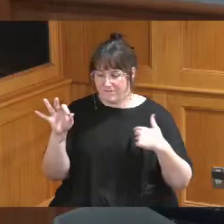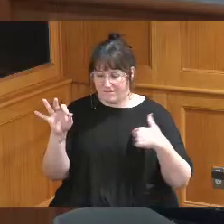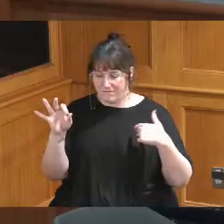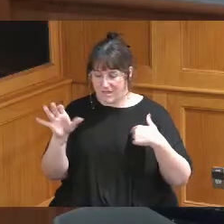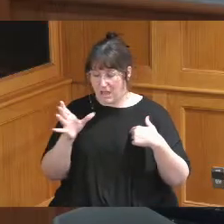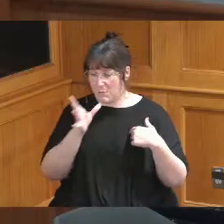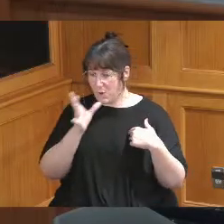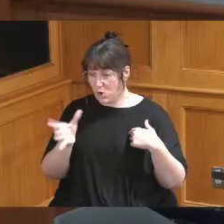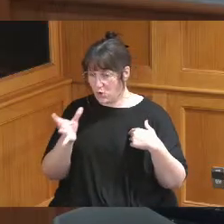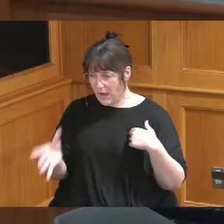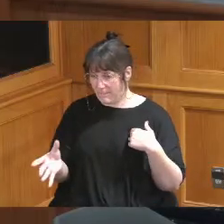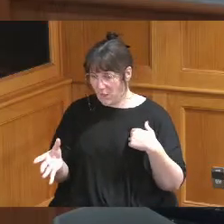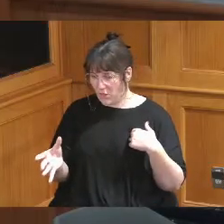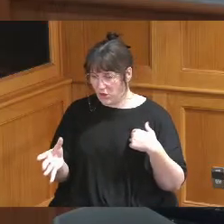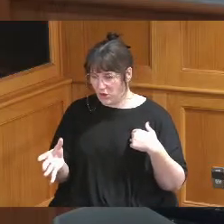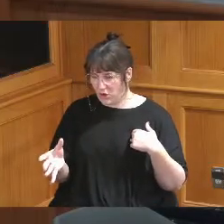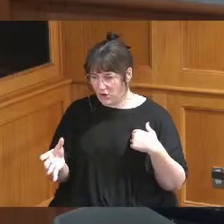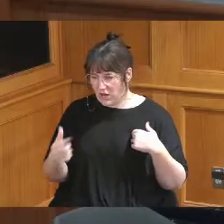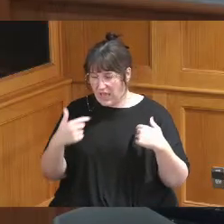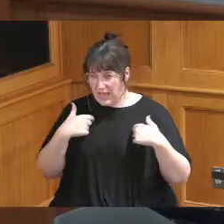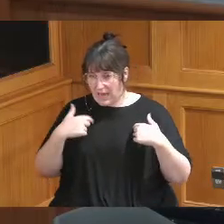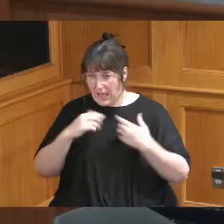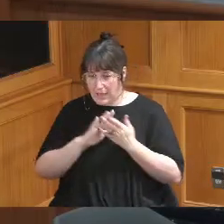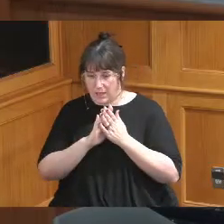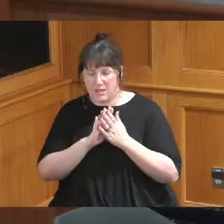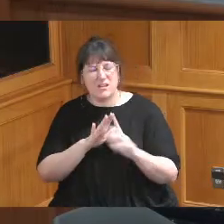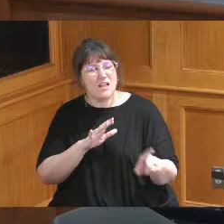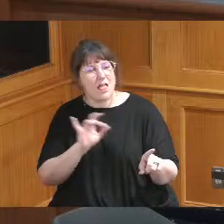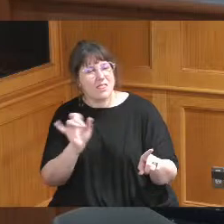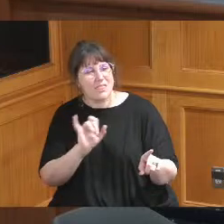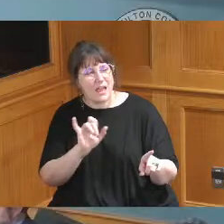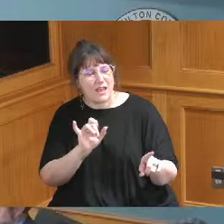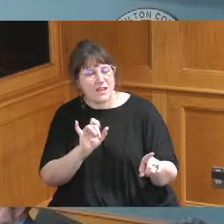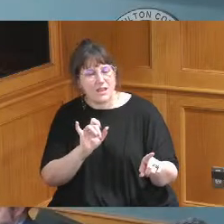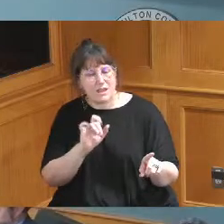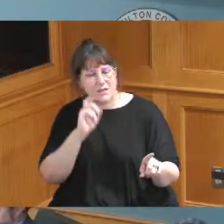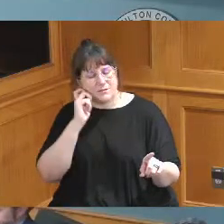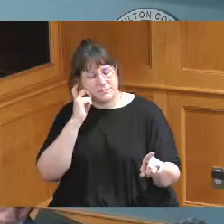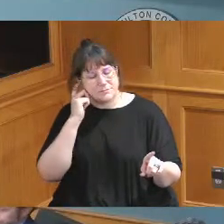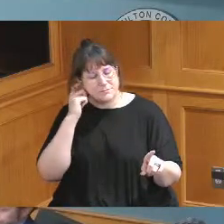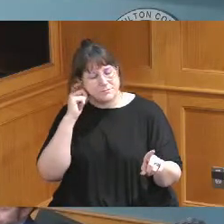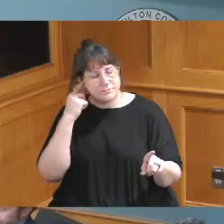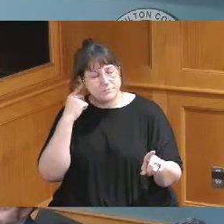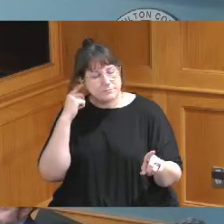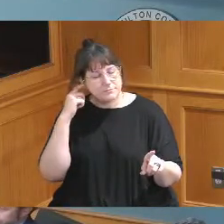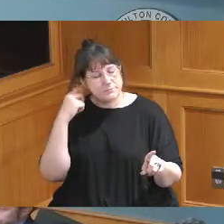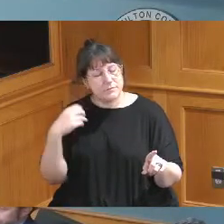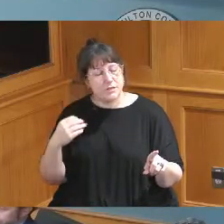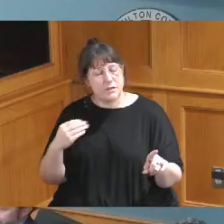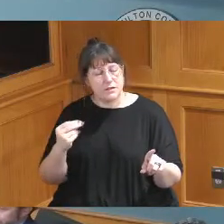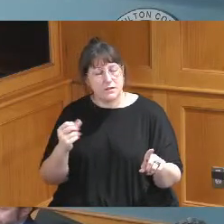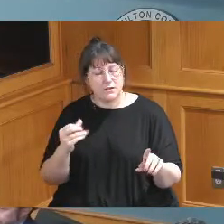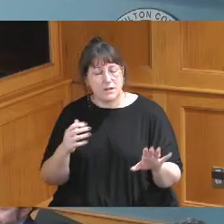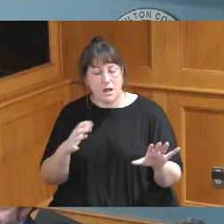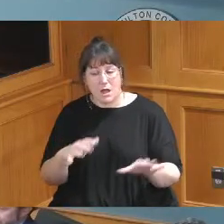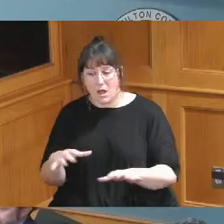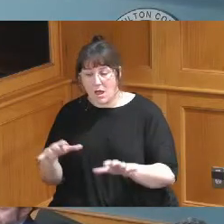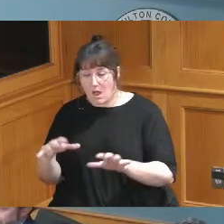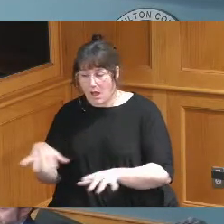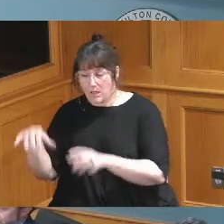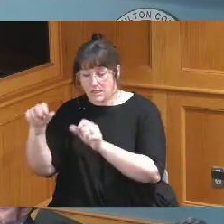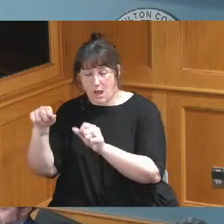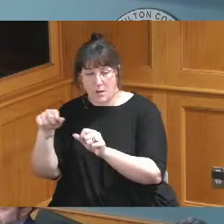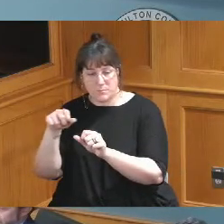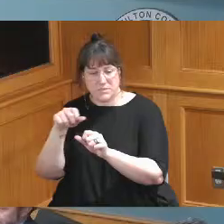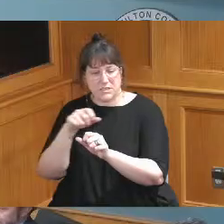could provide me a little more information, I'm not sure. So kinship care is in between, before adoption, you've got kin